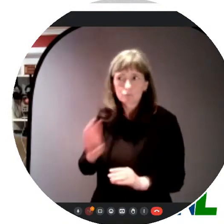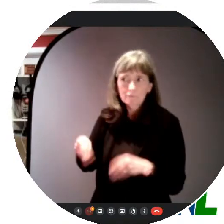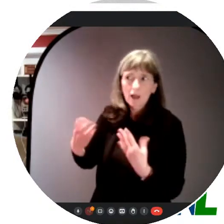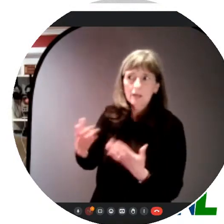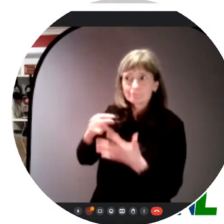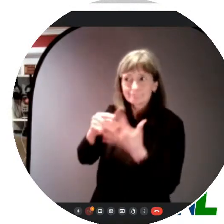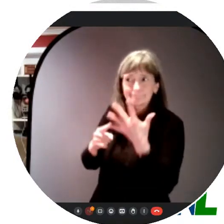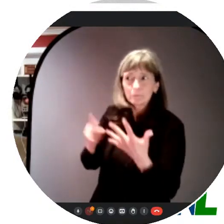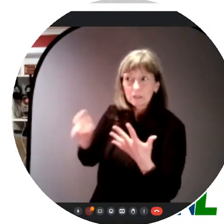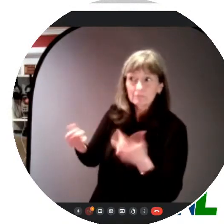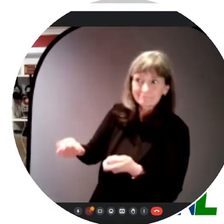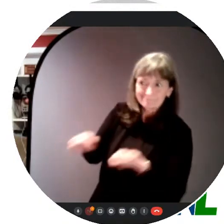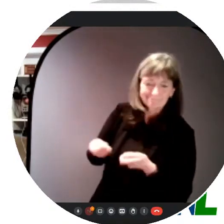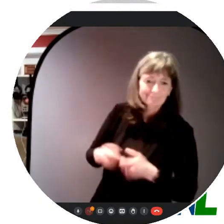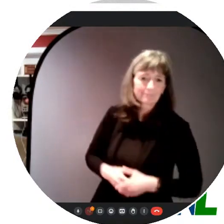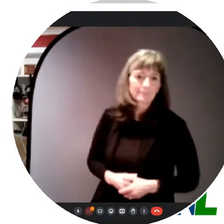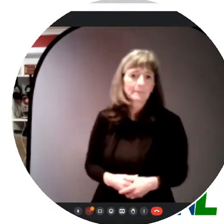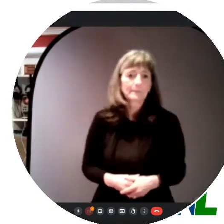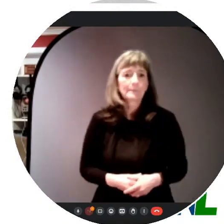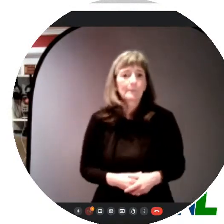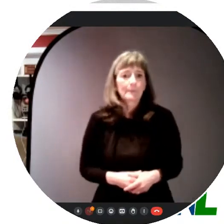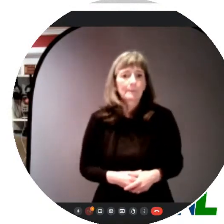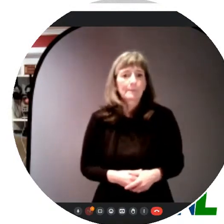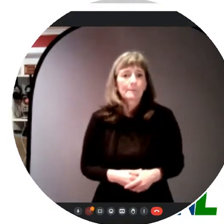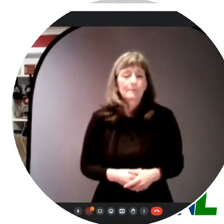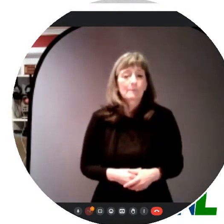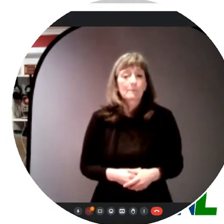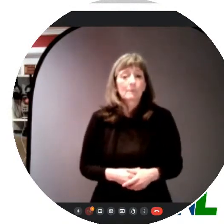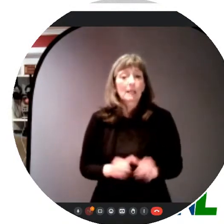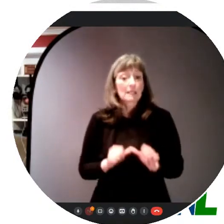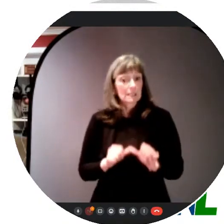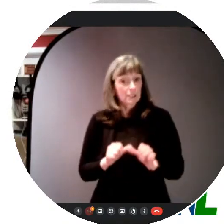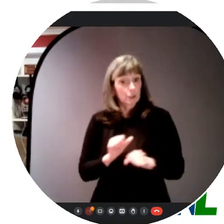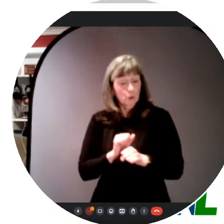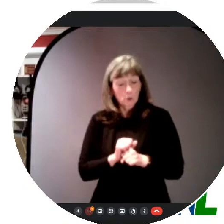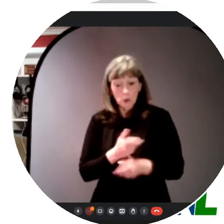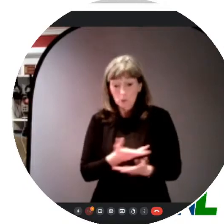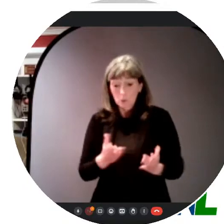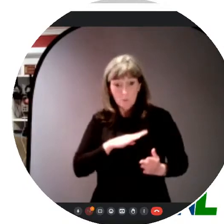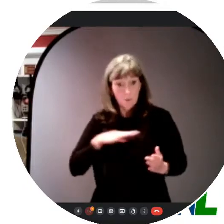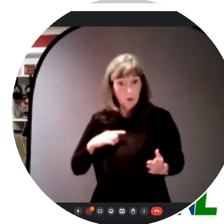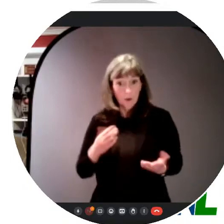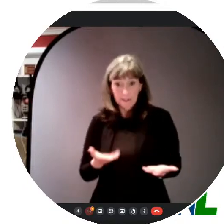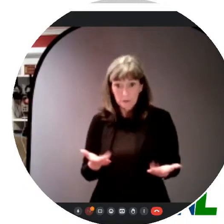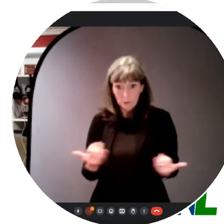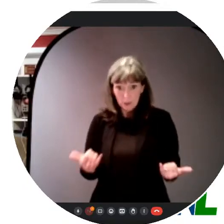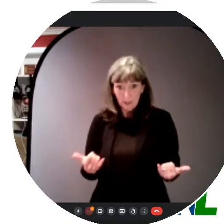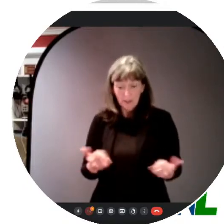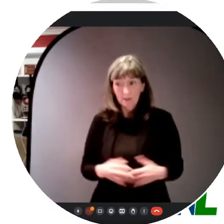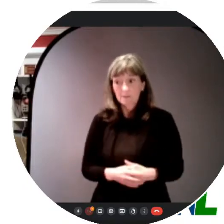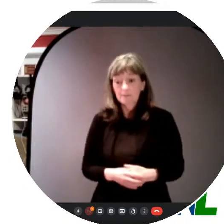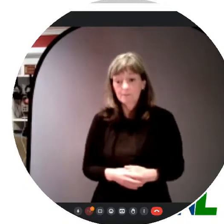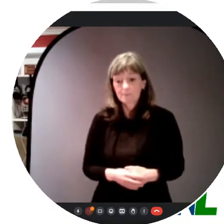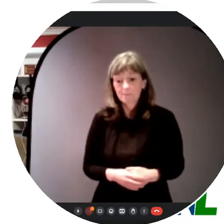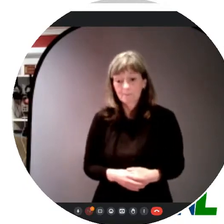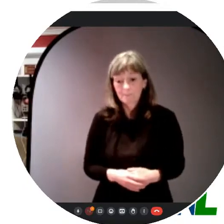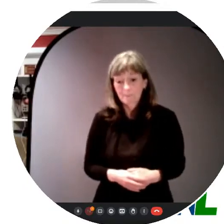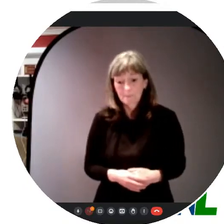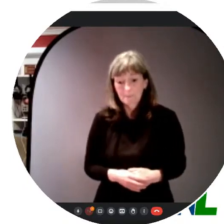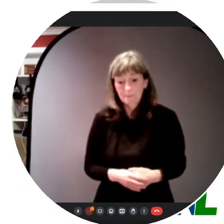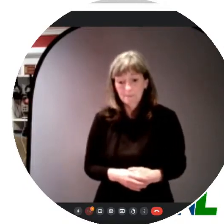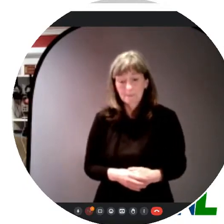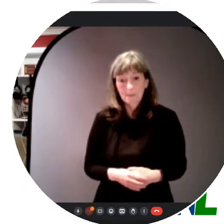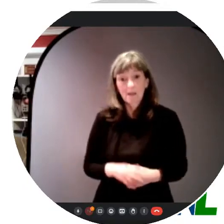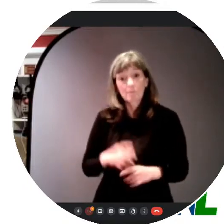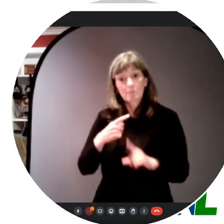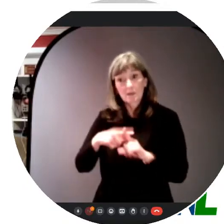We do continue to work with the board that I'm with here today, and department